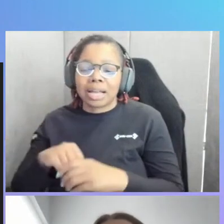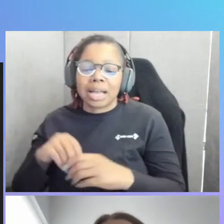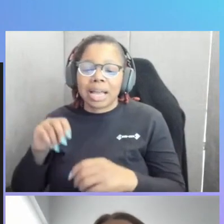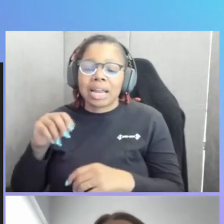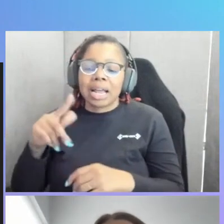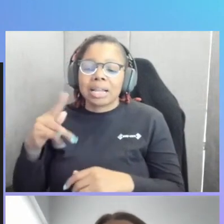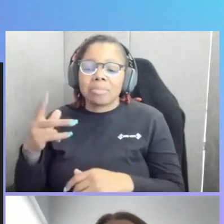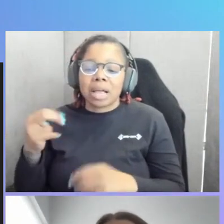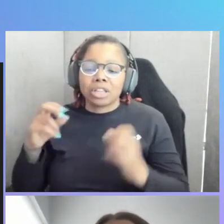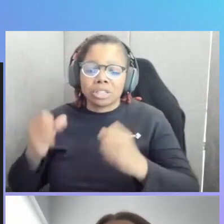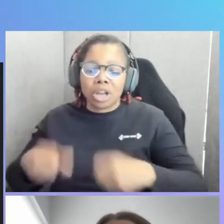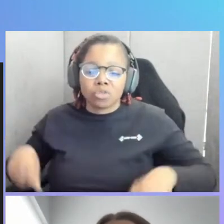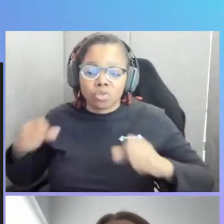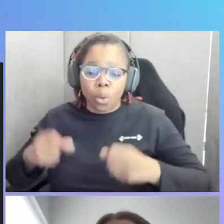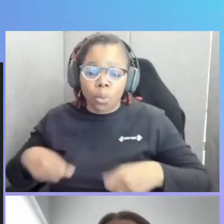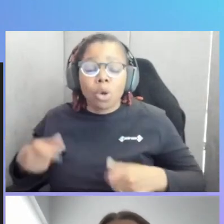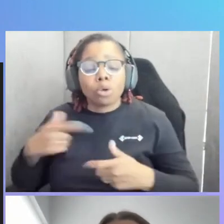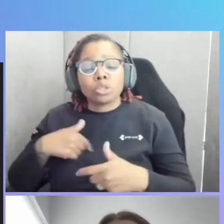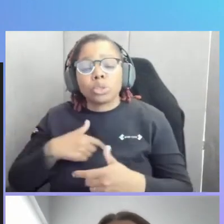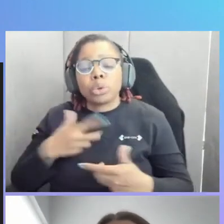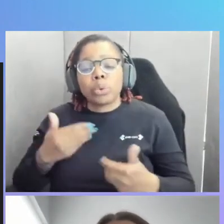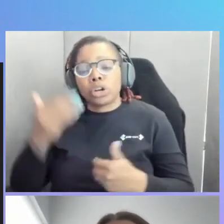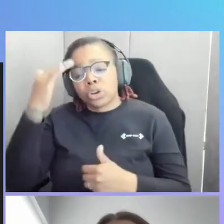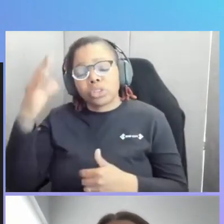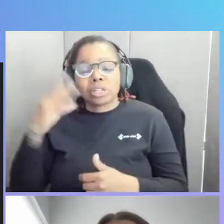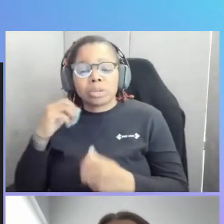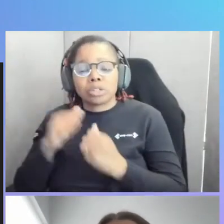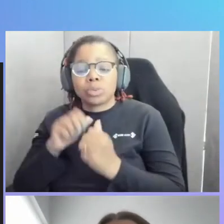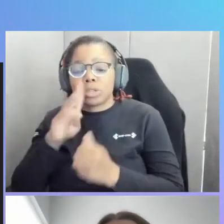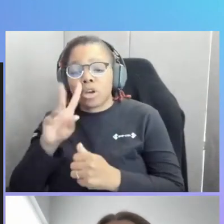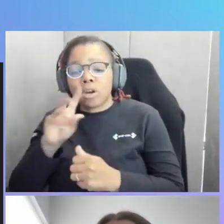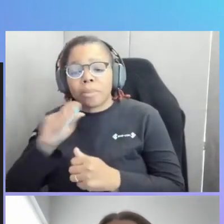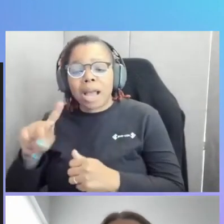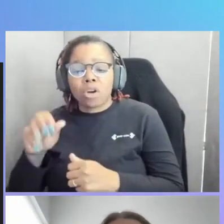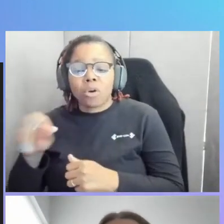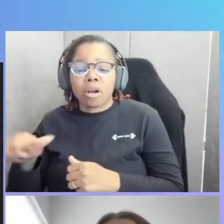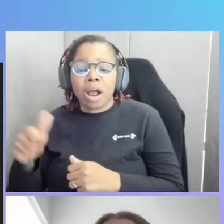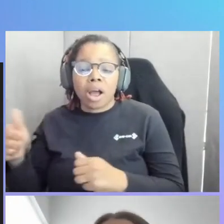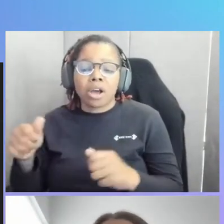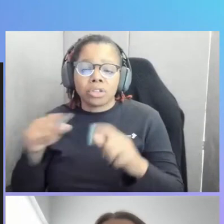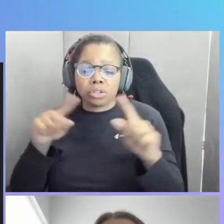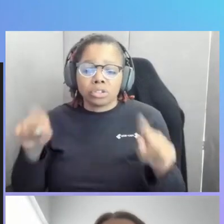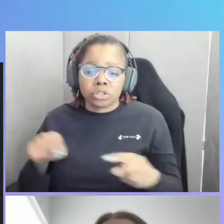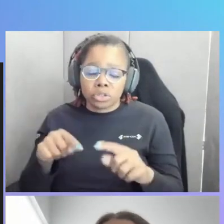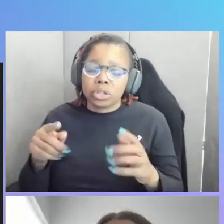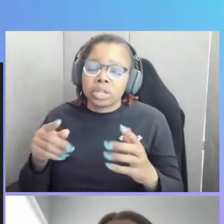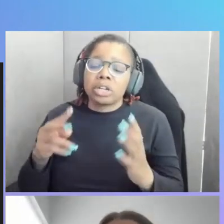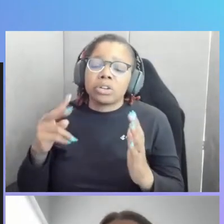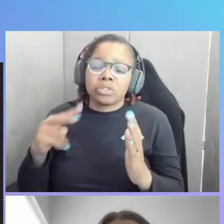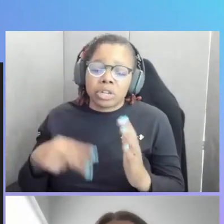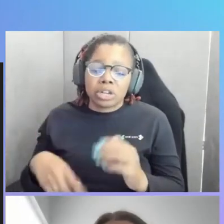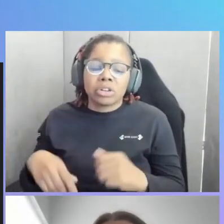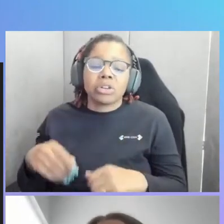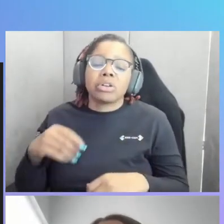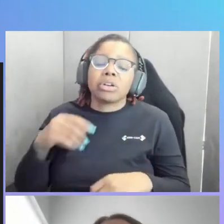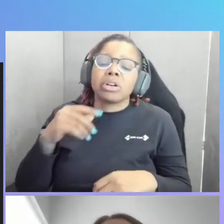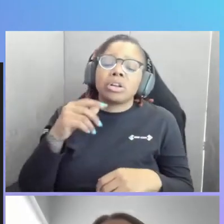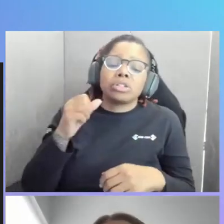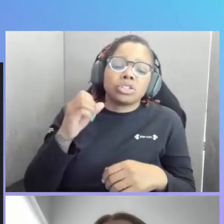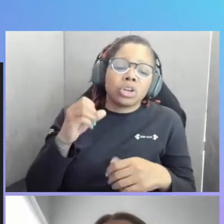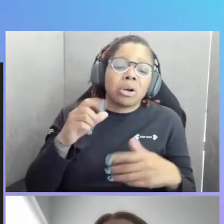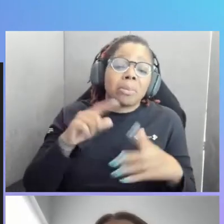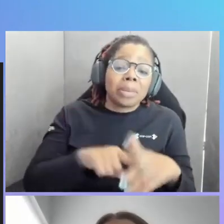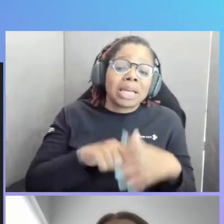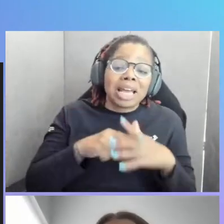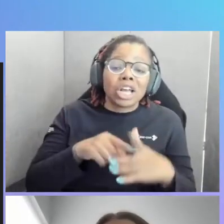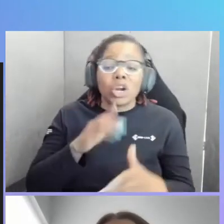So we wanted to know their experience with TalkBack or other screen readers on the scale of beginner, intermediate, advanced, expert. And this